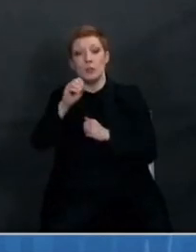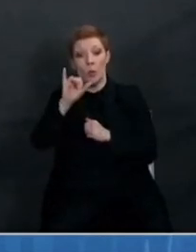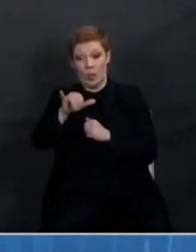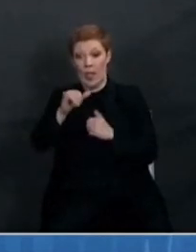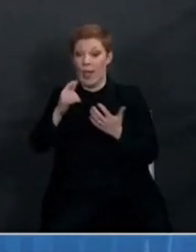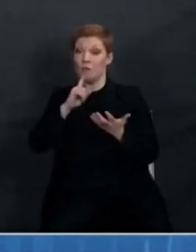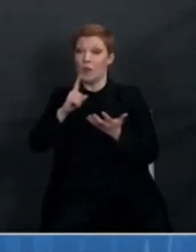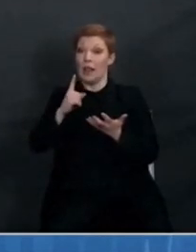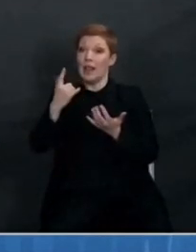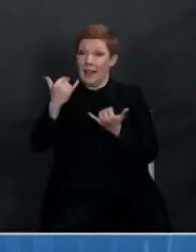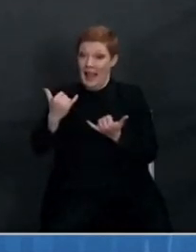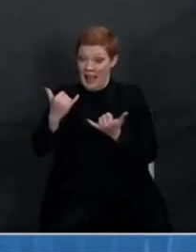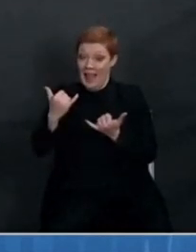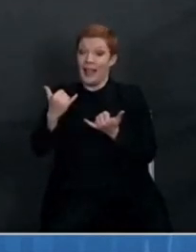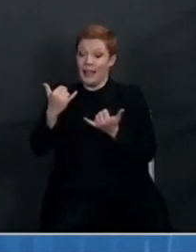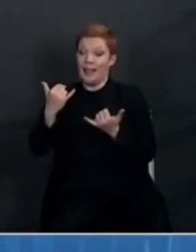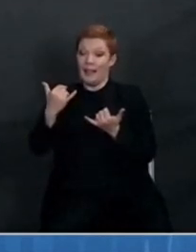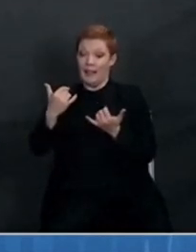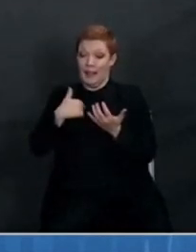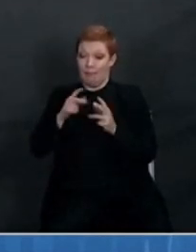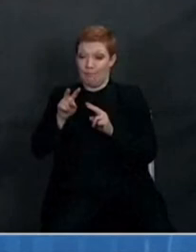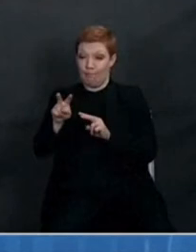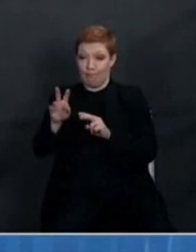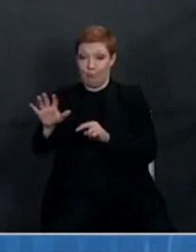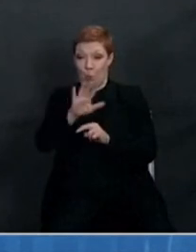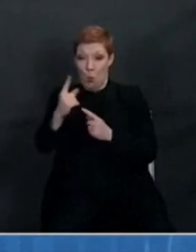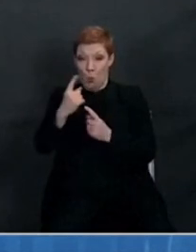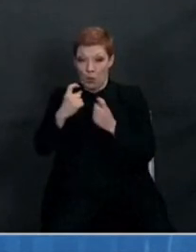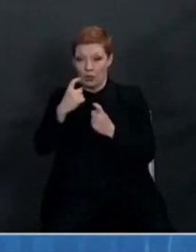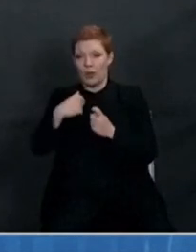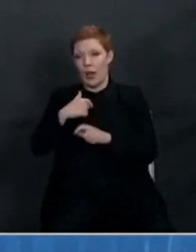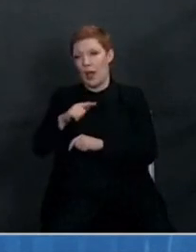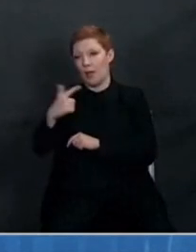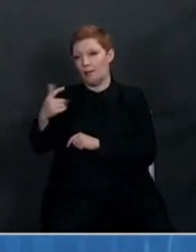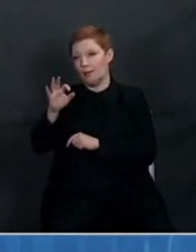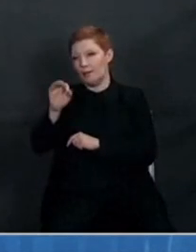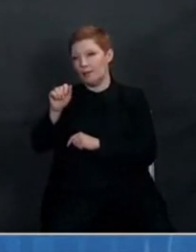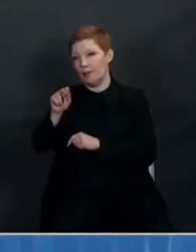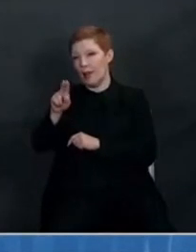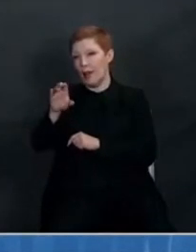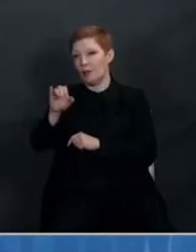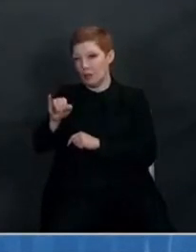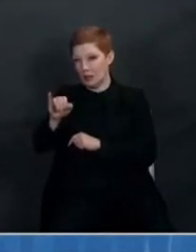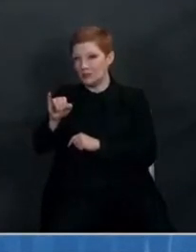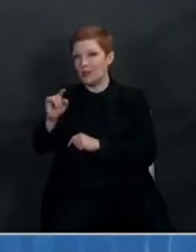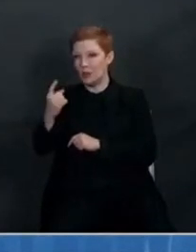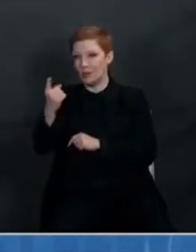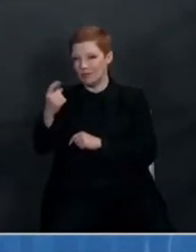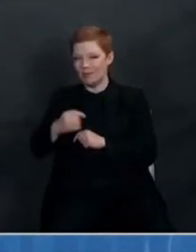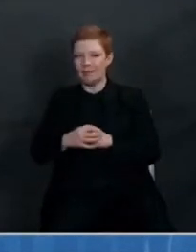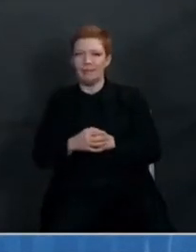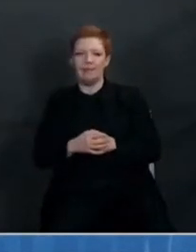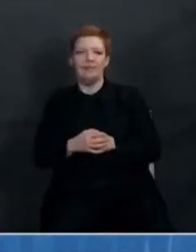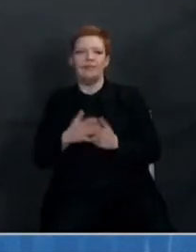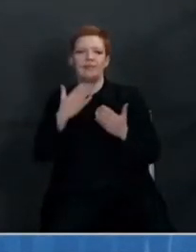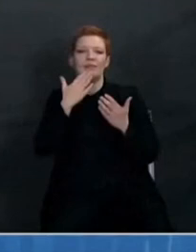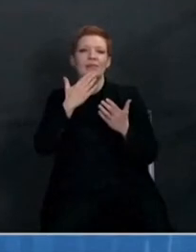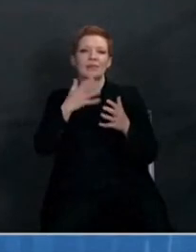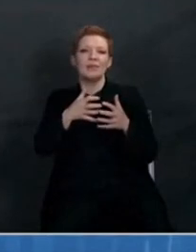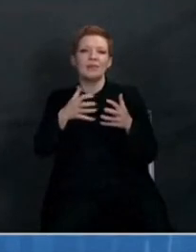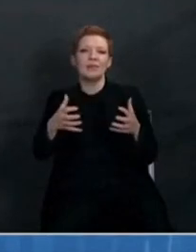look forward to your questions in a few minutes, and I will now turn it over to Dr. Fauci. Dr. Fauci? Thank you very much, Dr. Walensky. I'd like